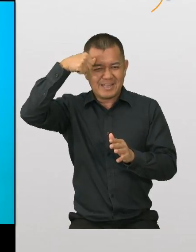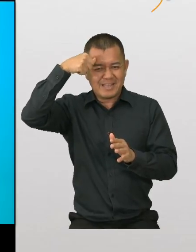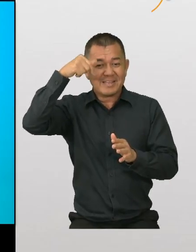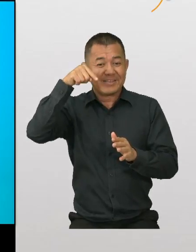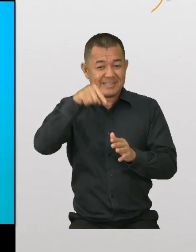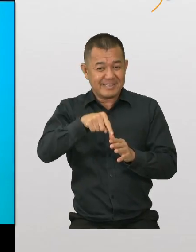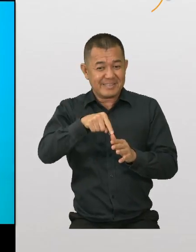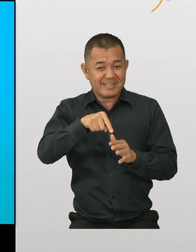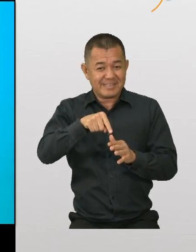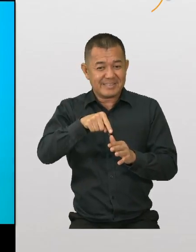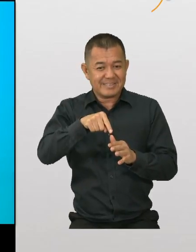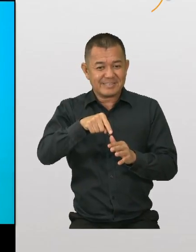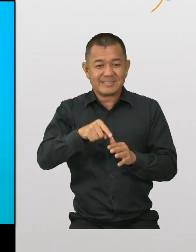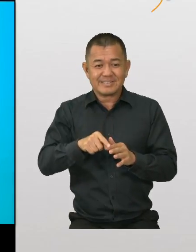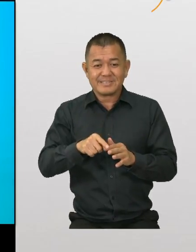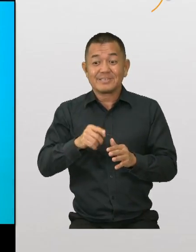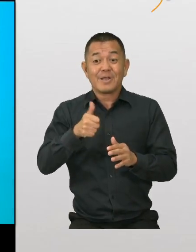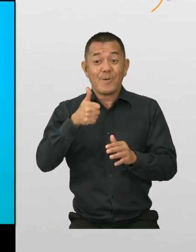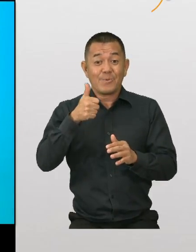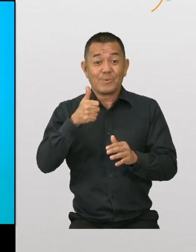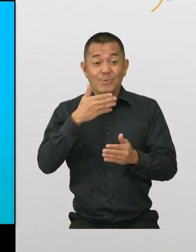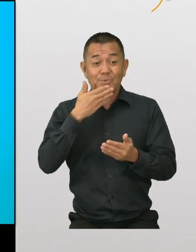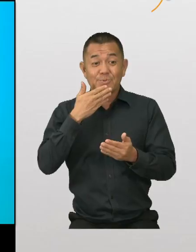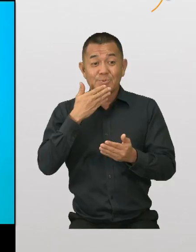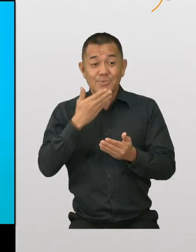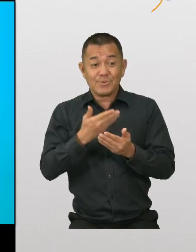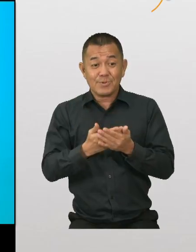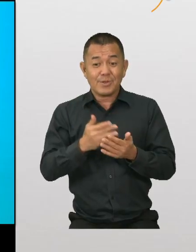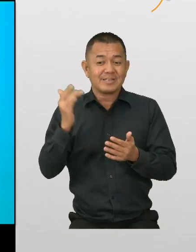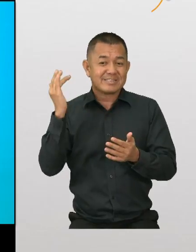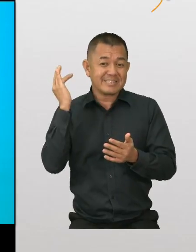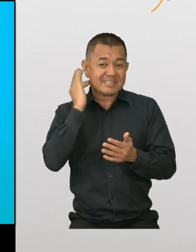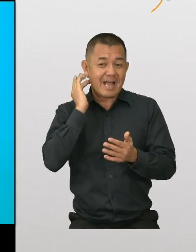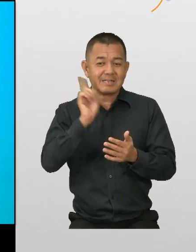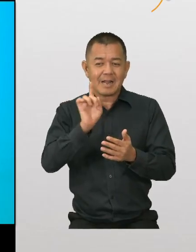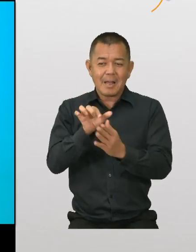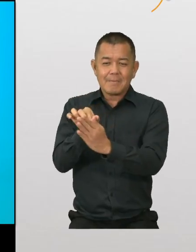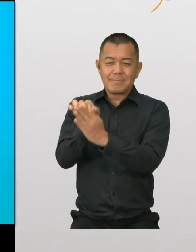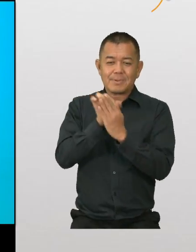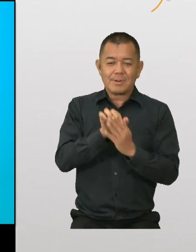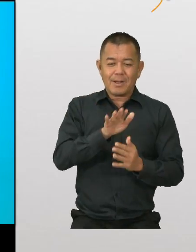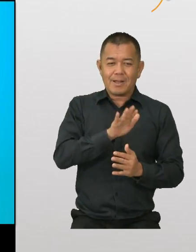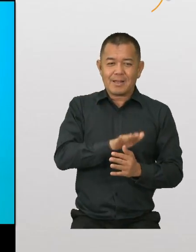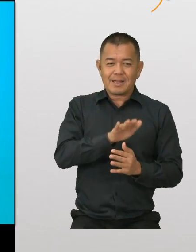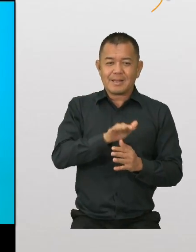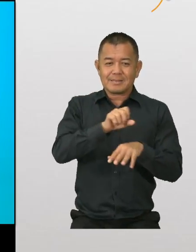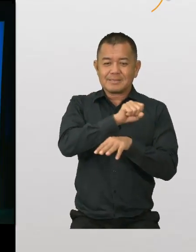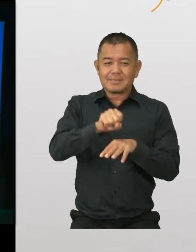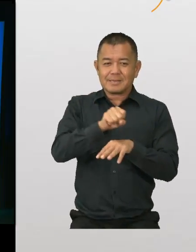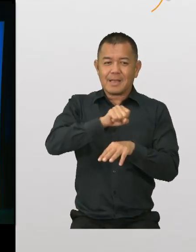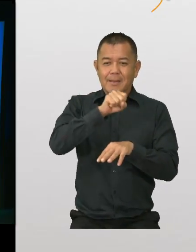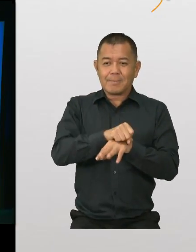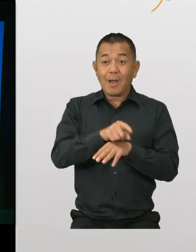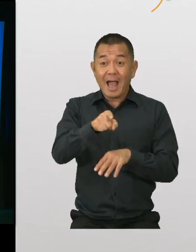good in creating our sense of belonging to the nation. 3 years ago, the Singapore Botanic Gardens was inscribed as a